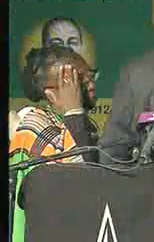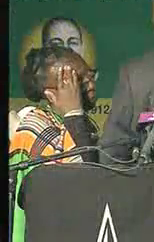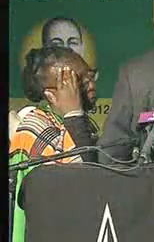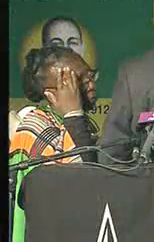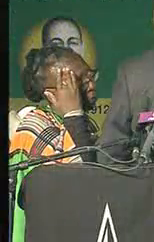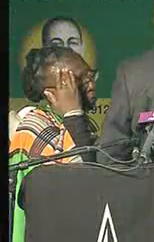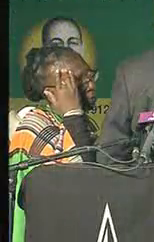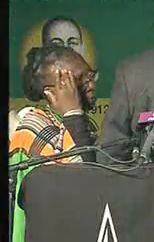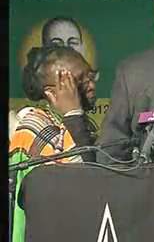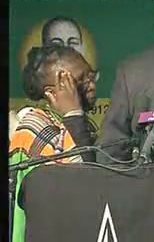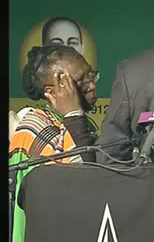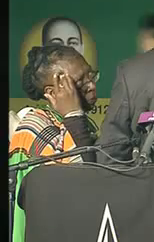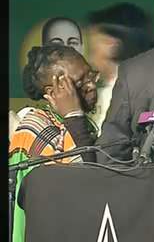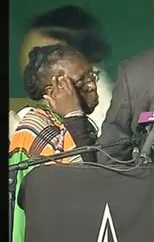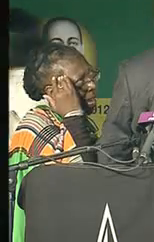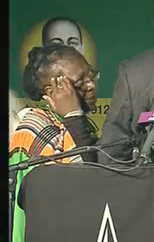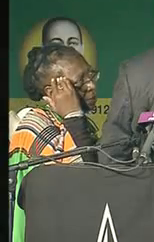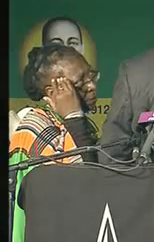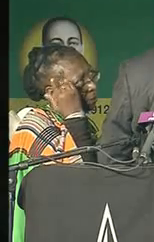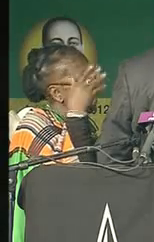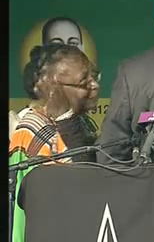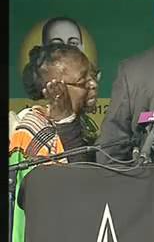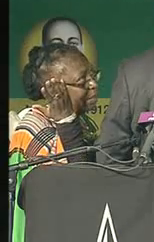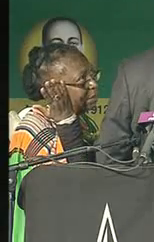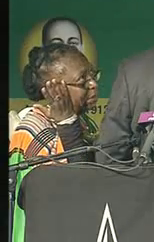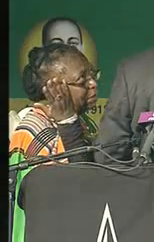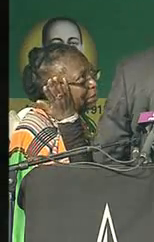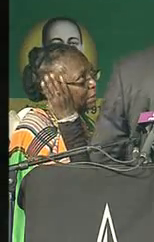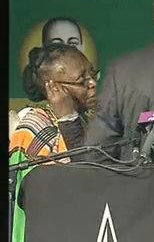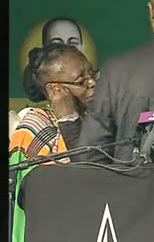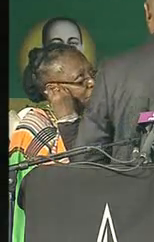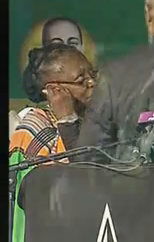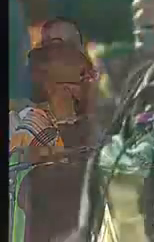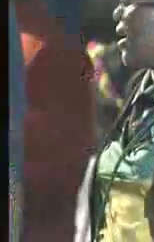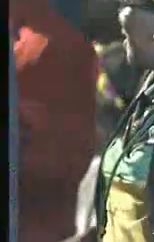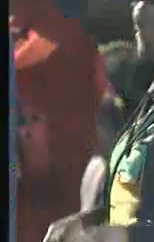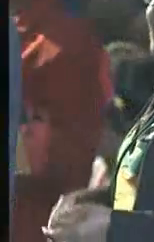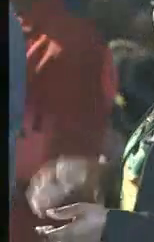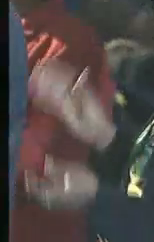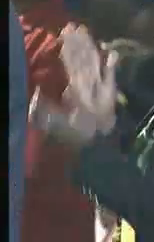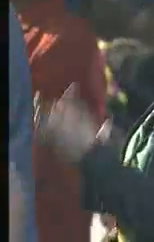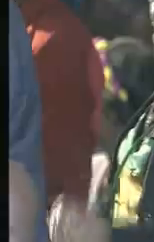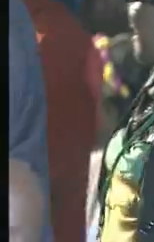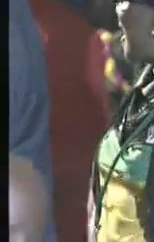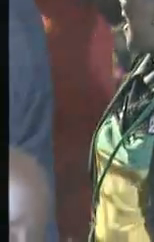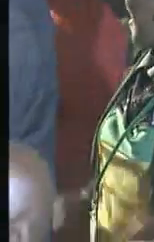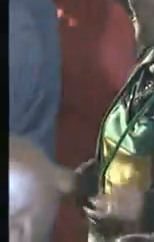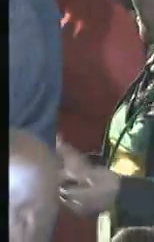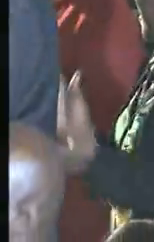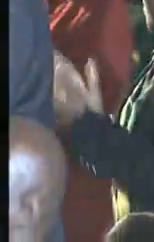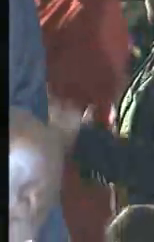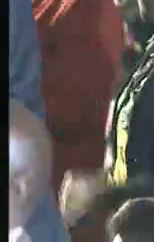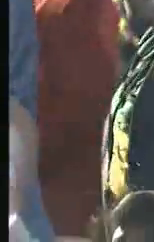then do a lot of rallies and gatherings in honor of that particular person. You're watching a